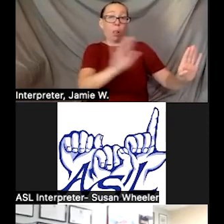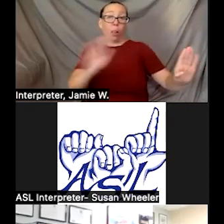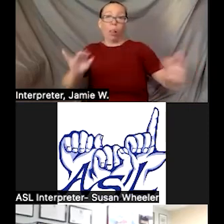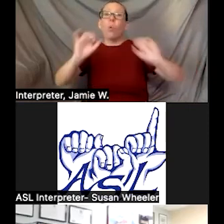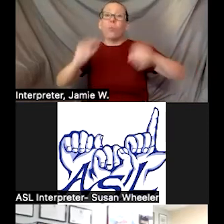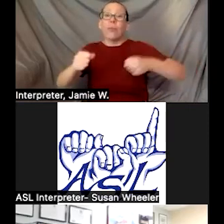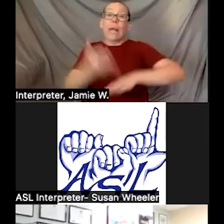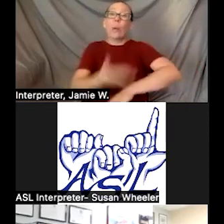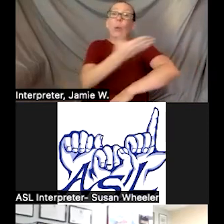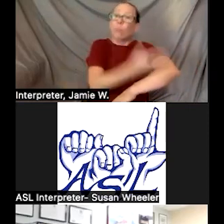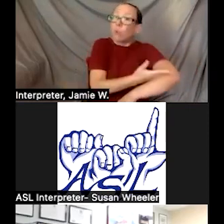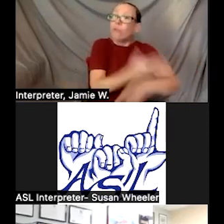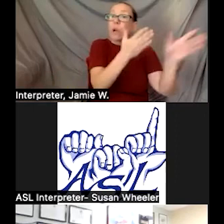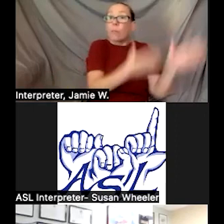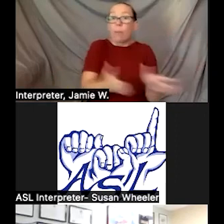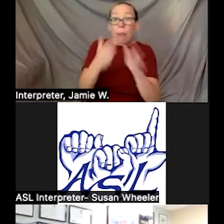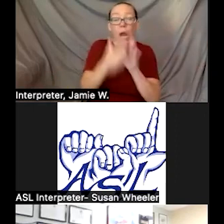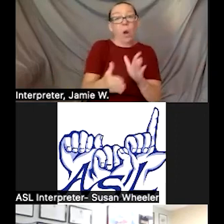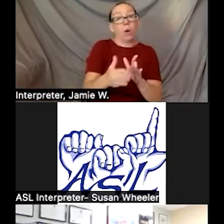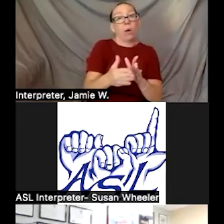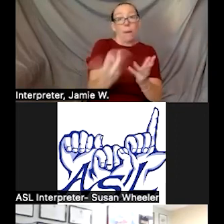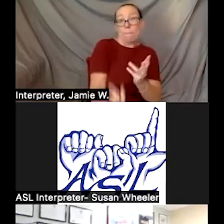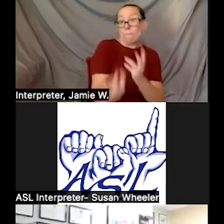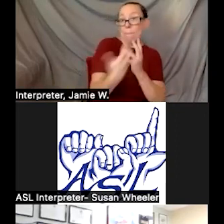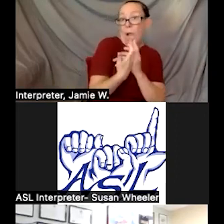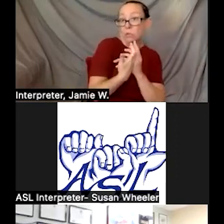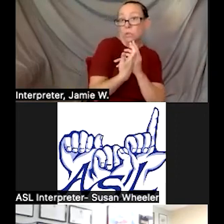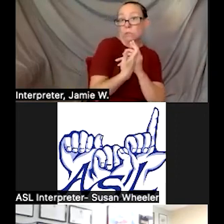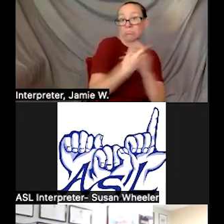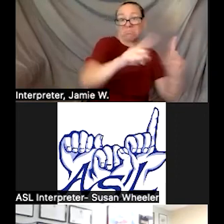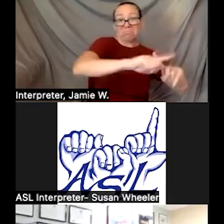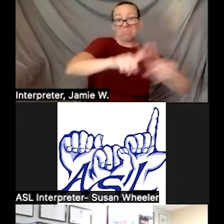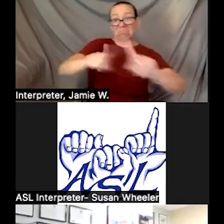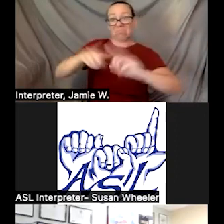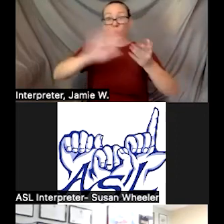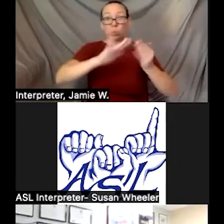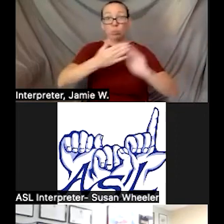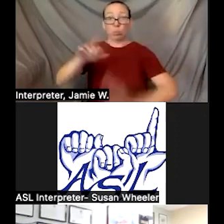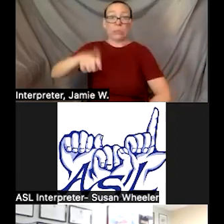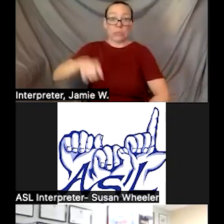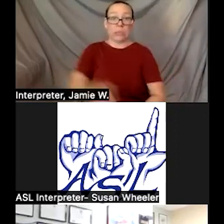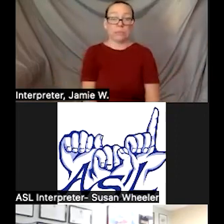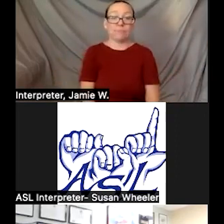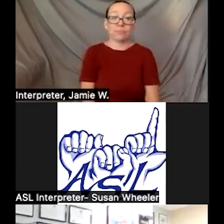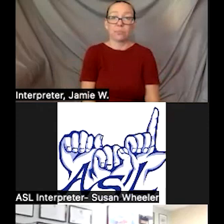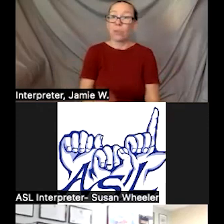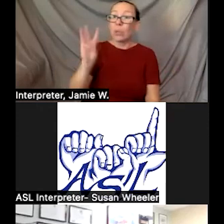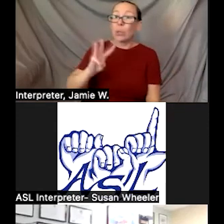and restrictions. Toward that end, the list of websites are all